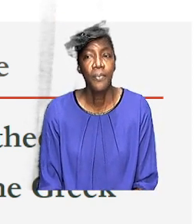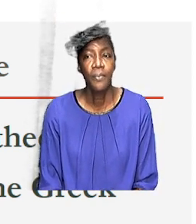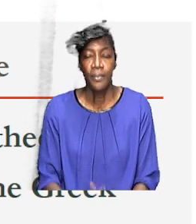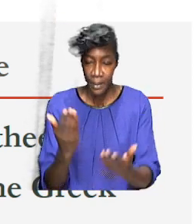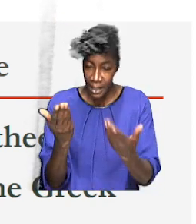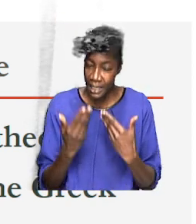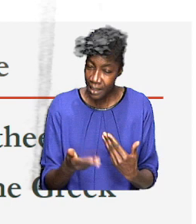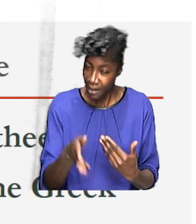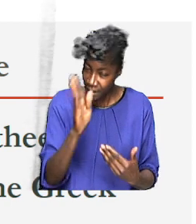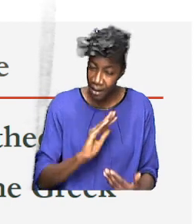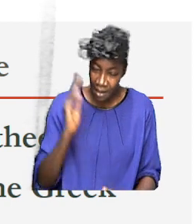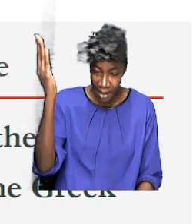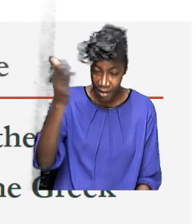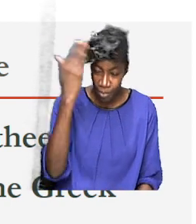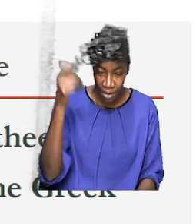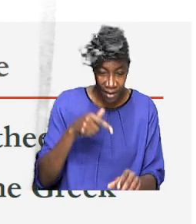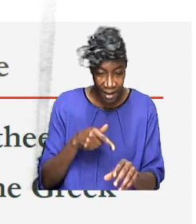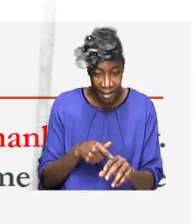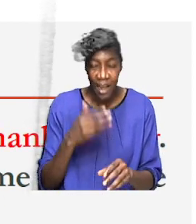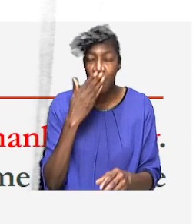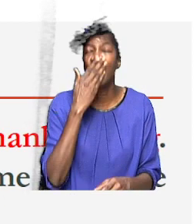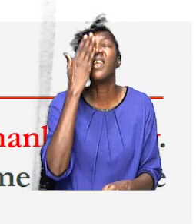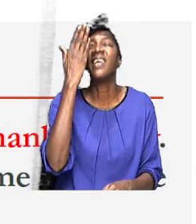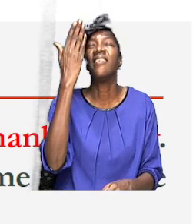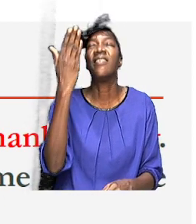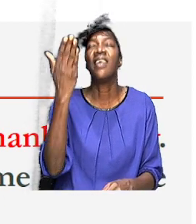Getting into the presence of God starts with thanksgiving.